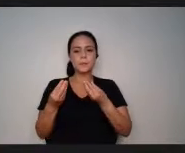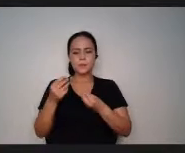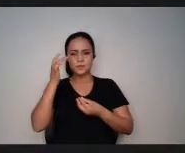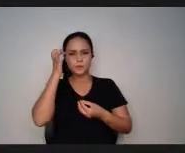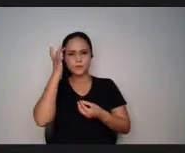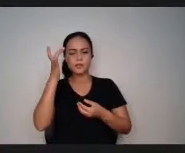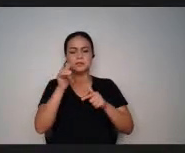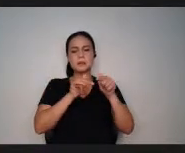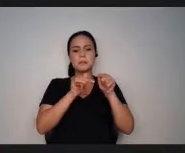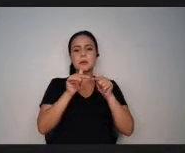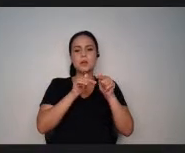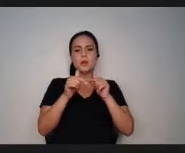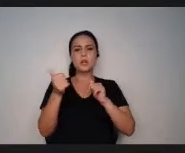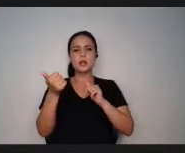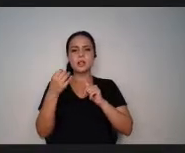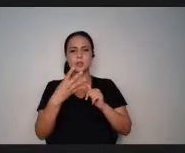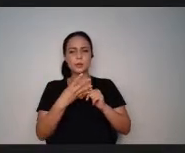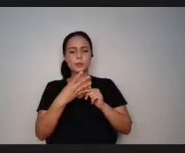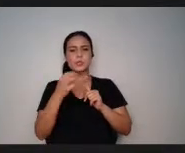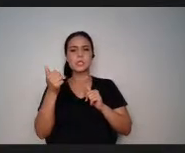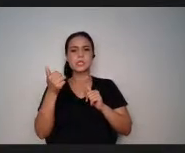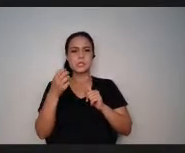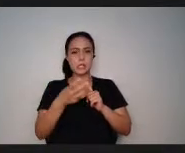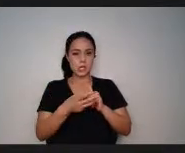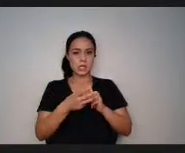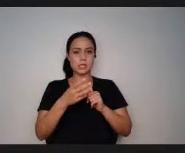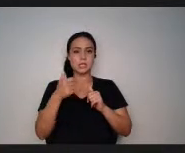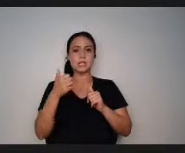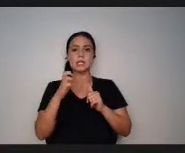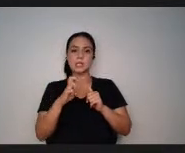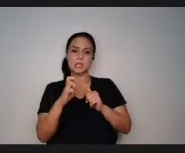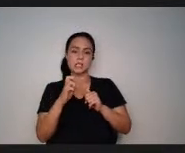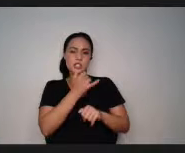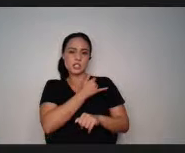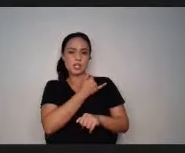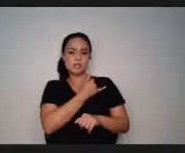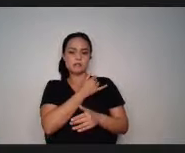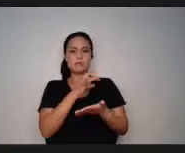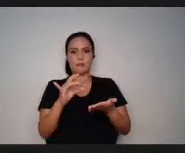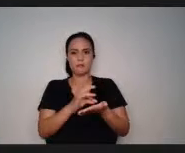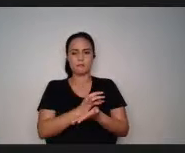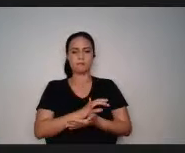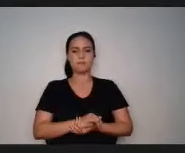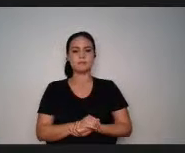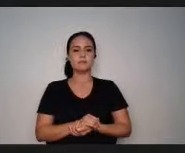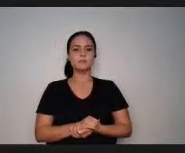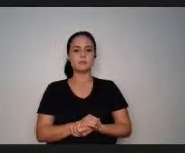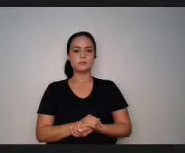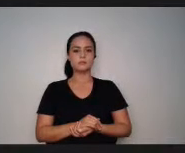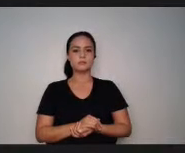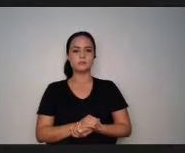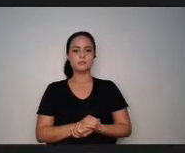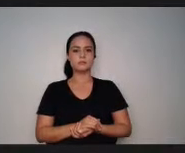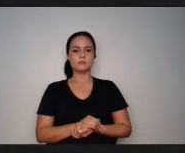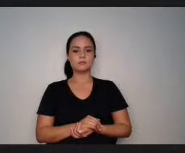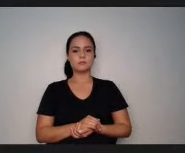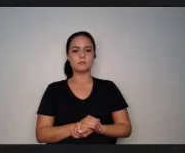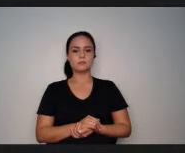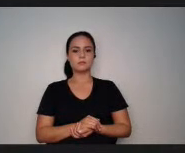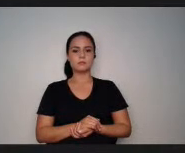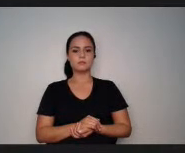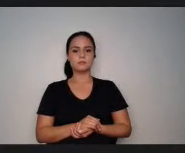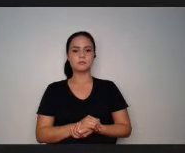up. It's very easy for a 14-year-old, 13-year-old, 15-year-old worker